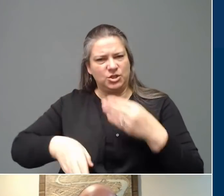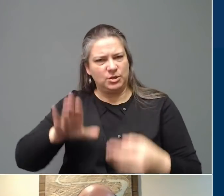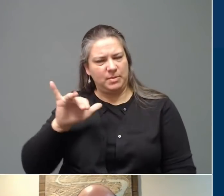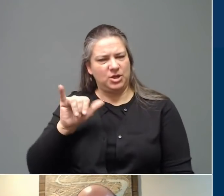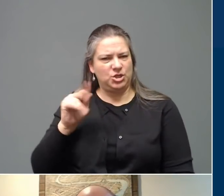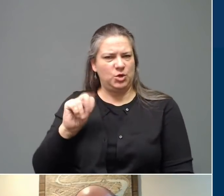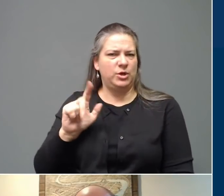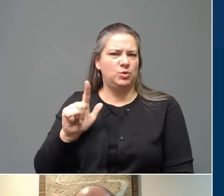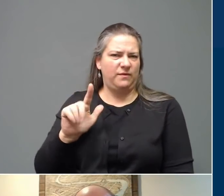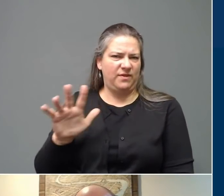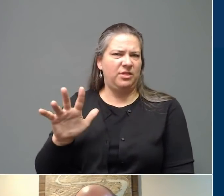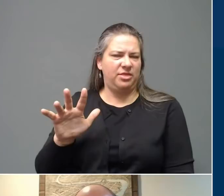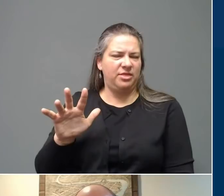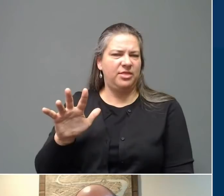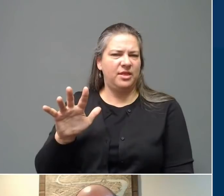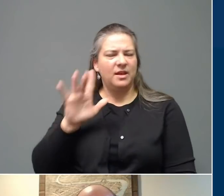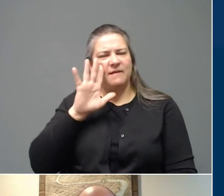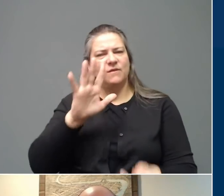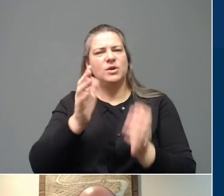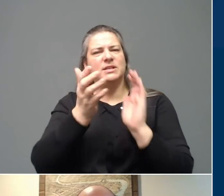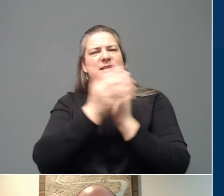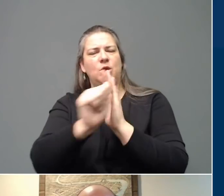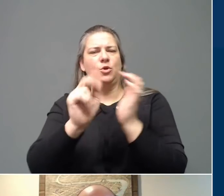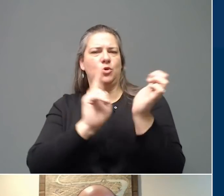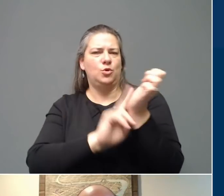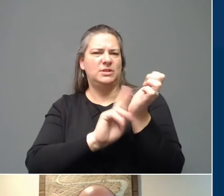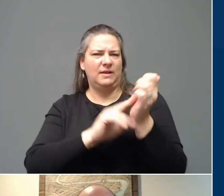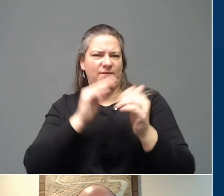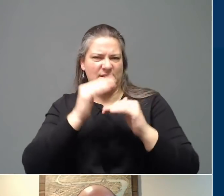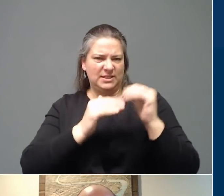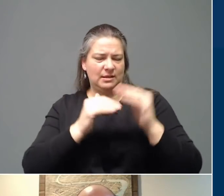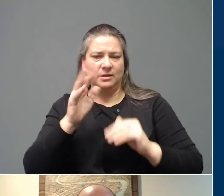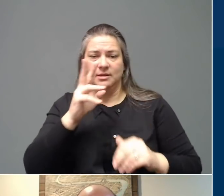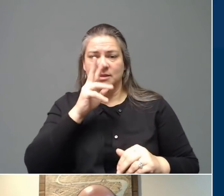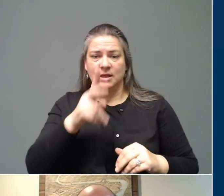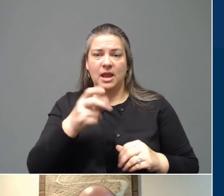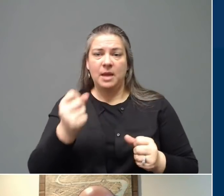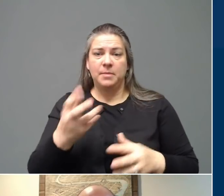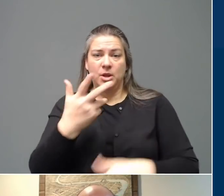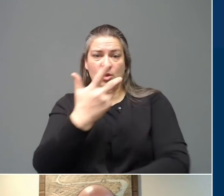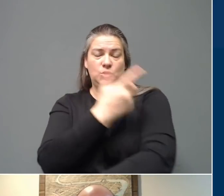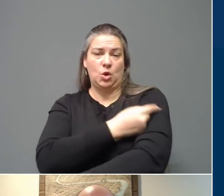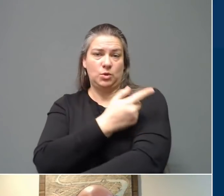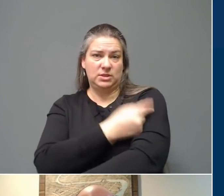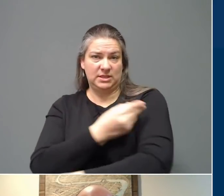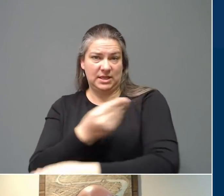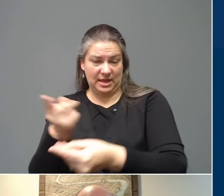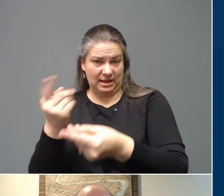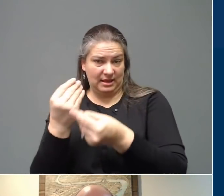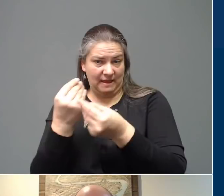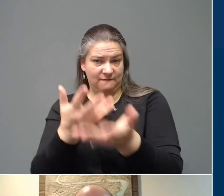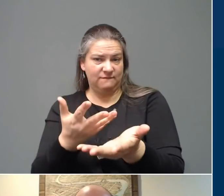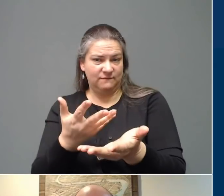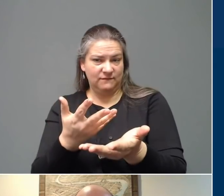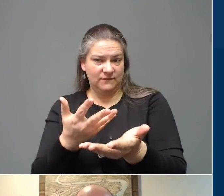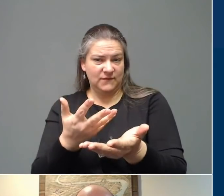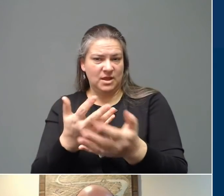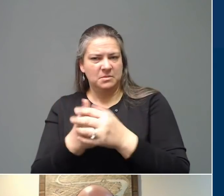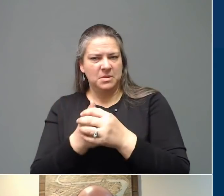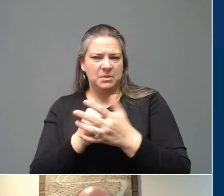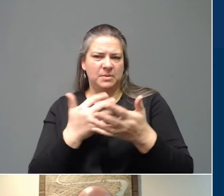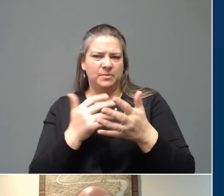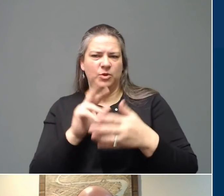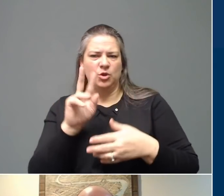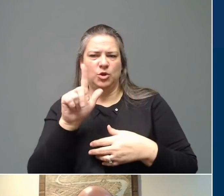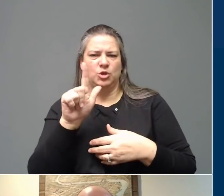nursing facilities. You can see the doses administered are roughly a little less than